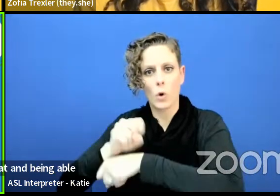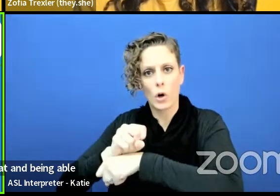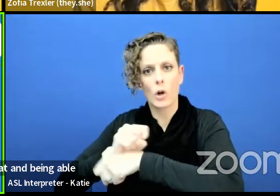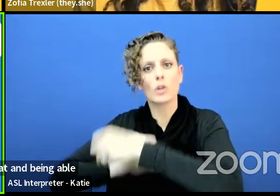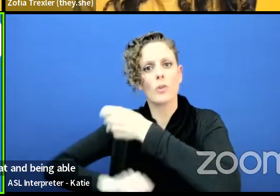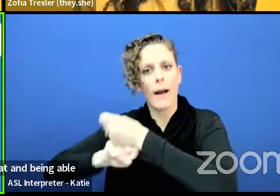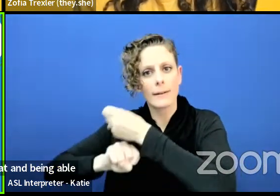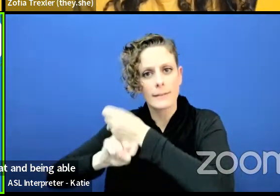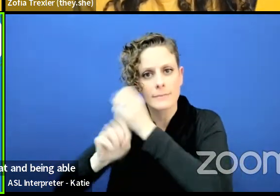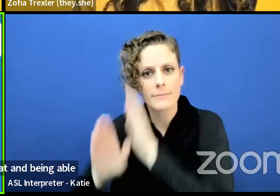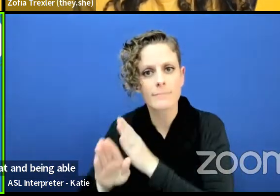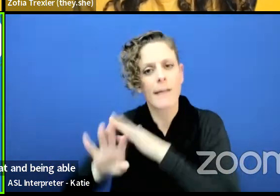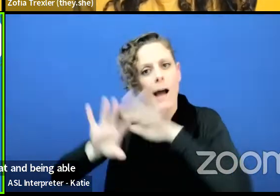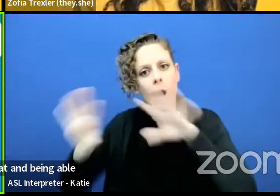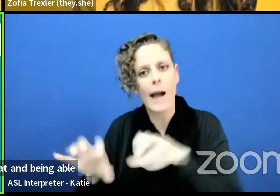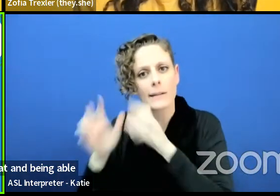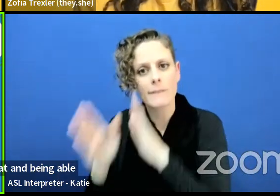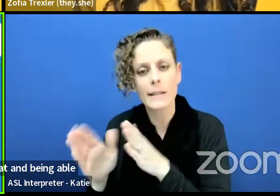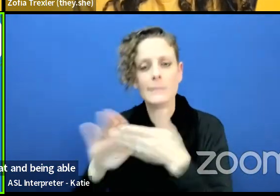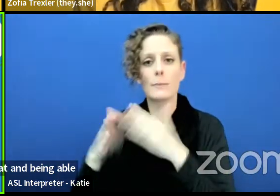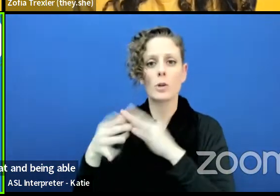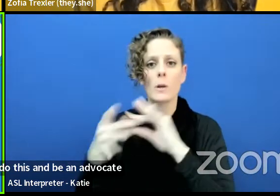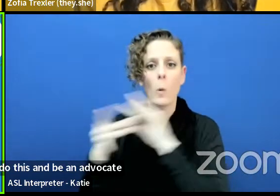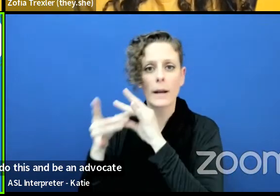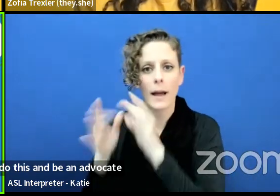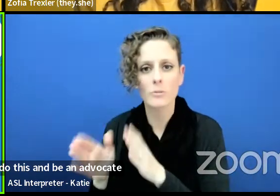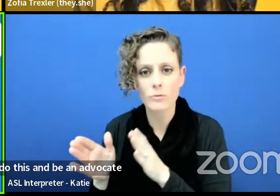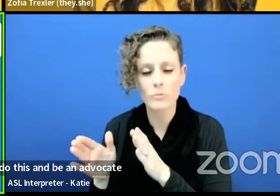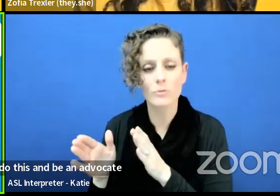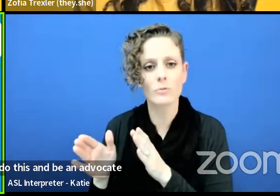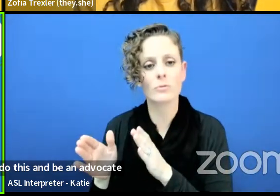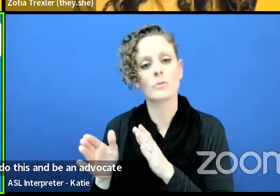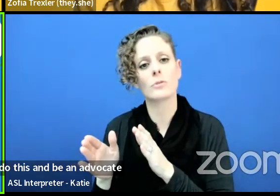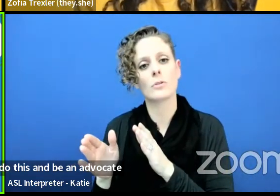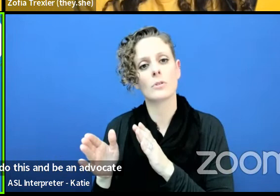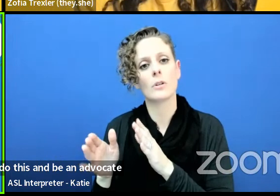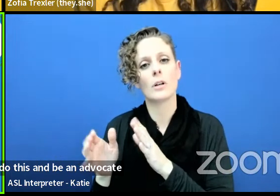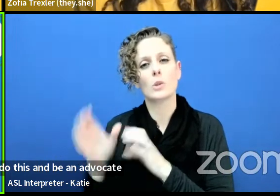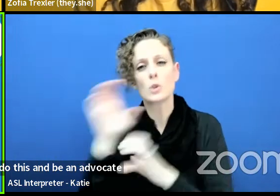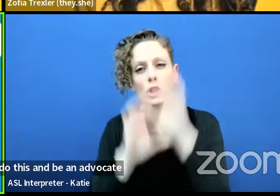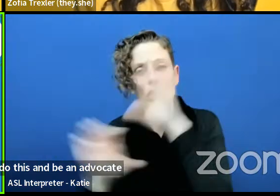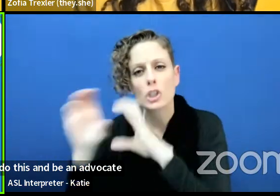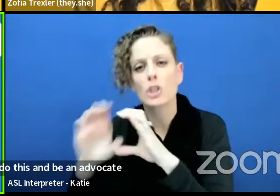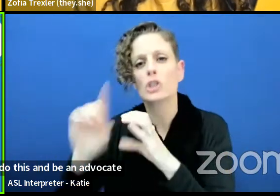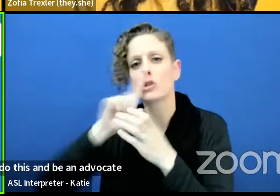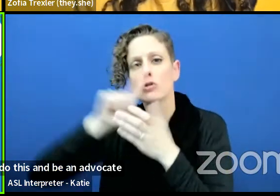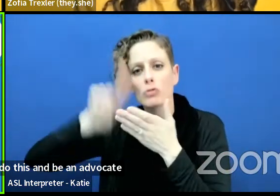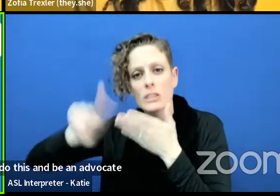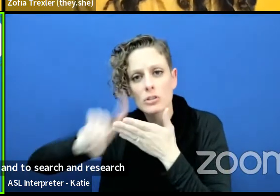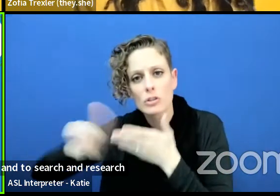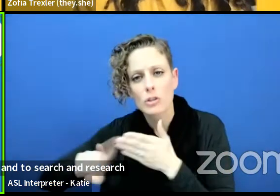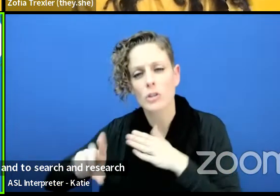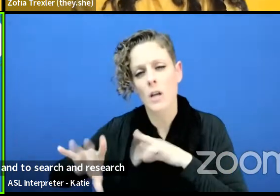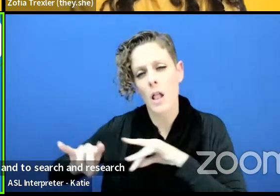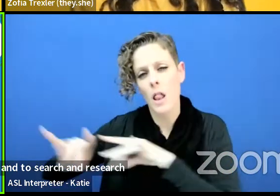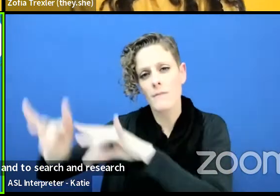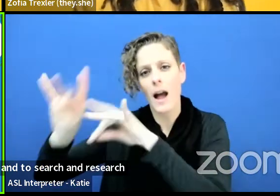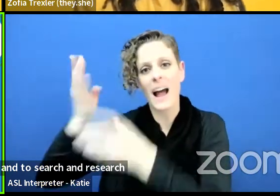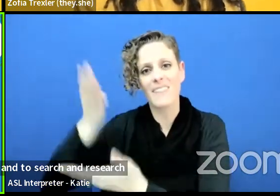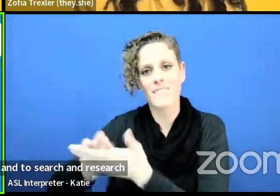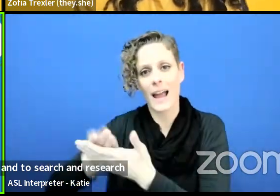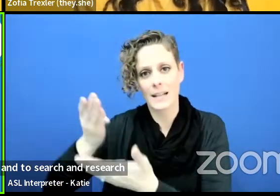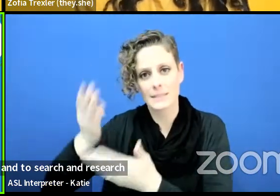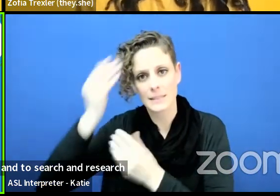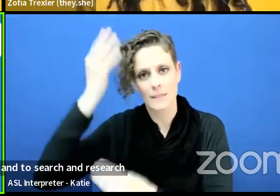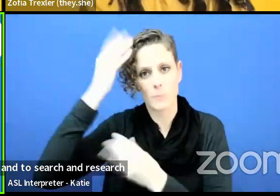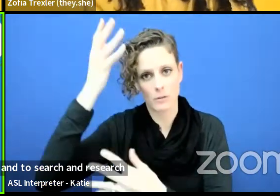be a community organizer, to search, to research, to find factual